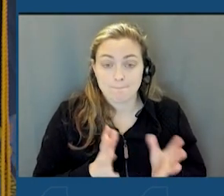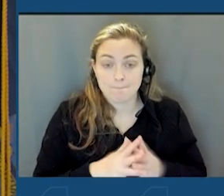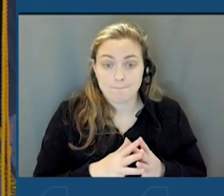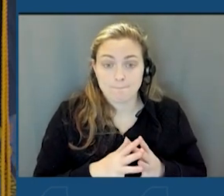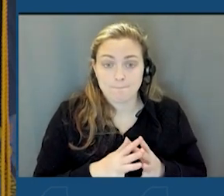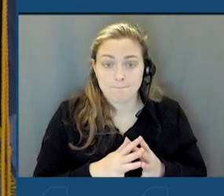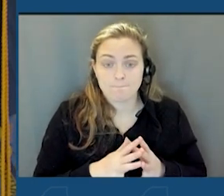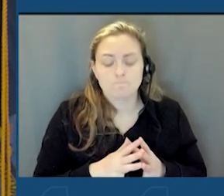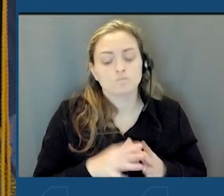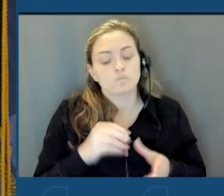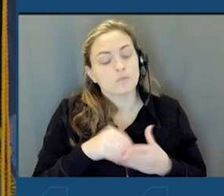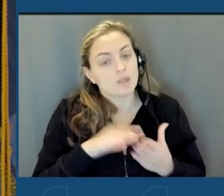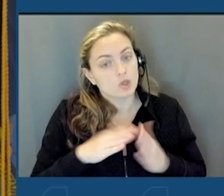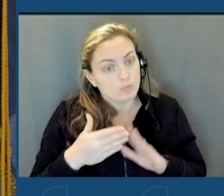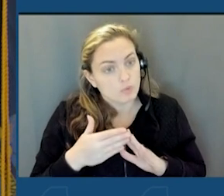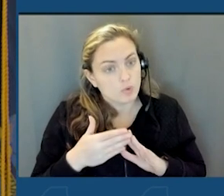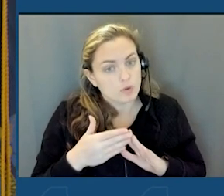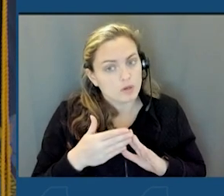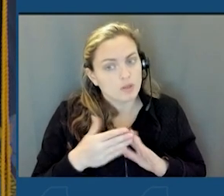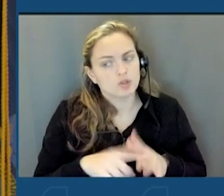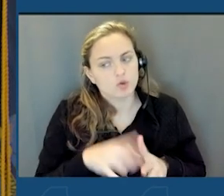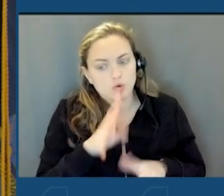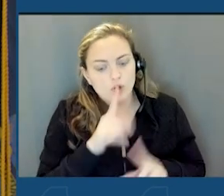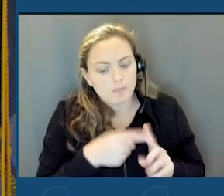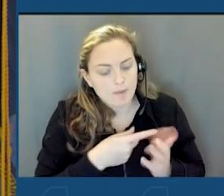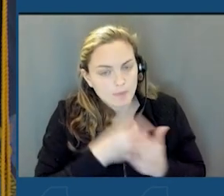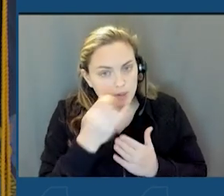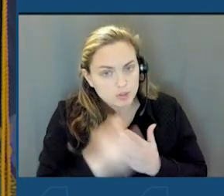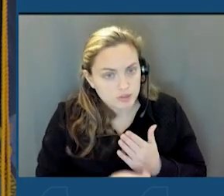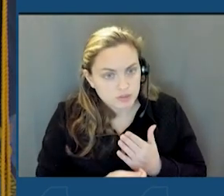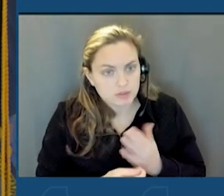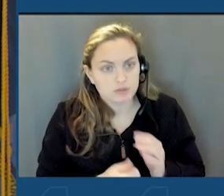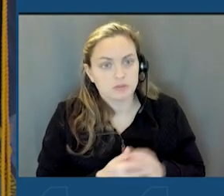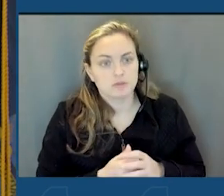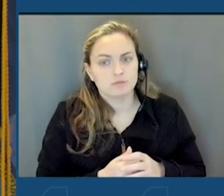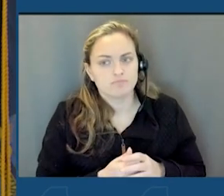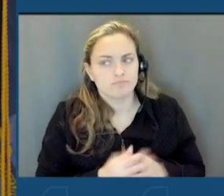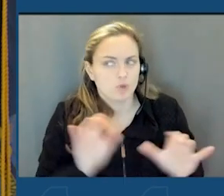within your communities, they start talking about projects. Do what I do.